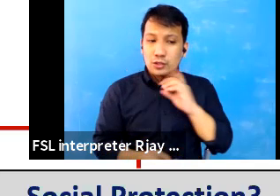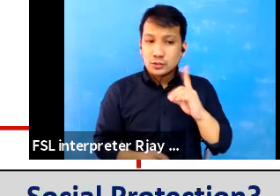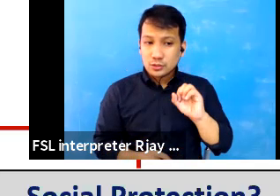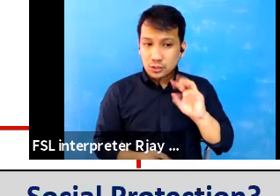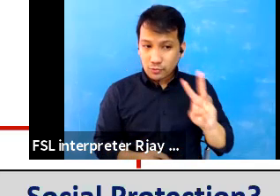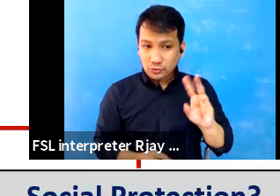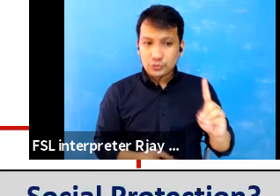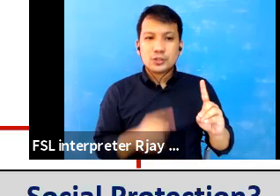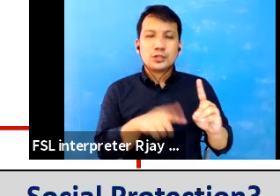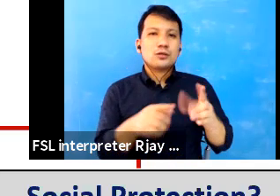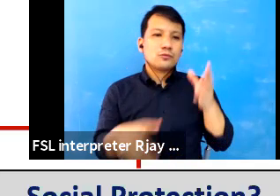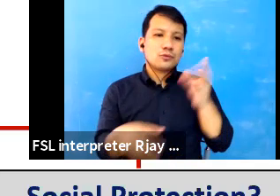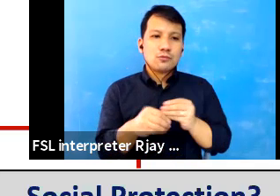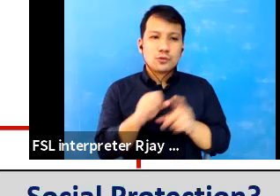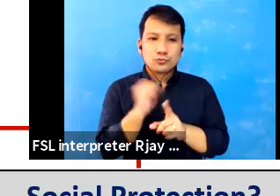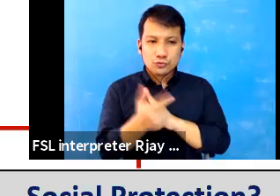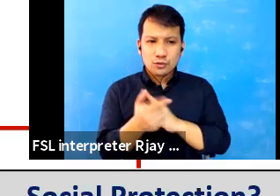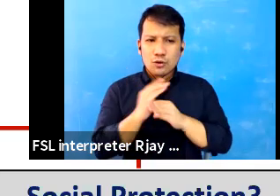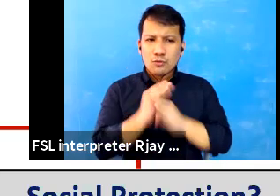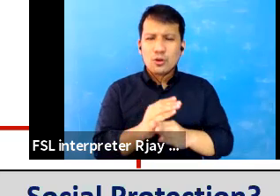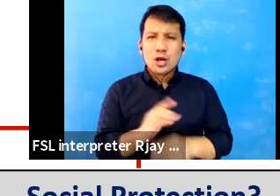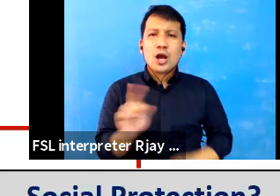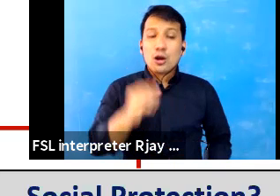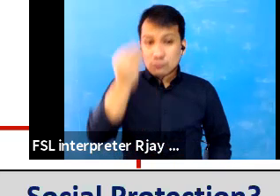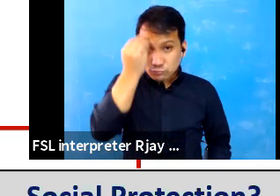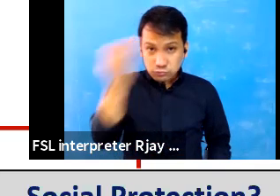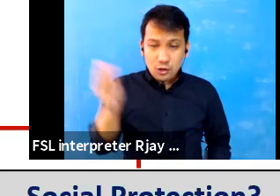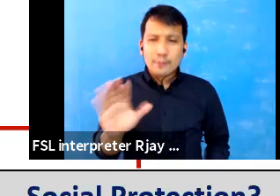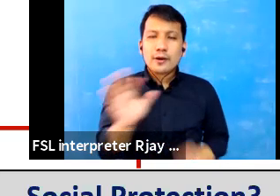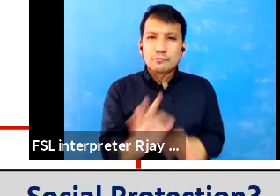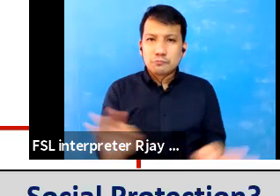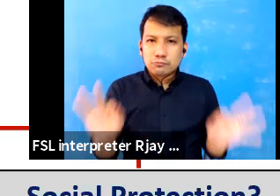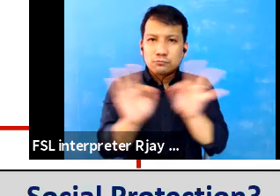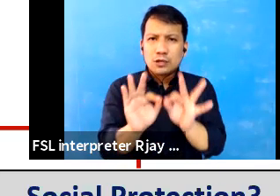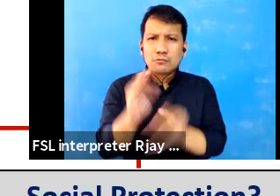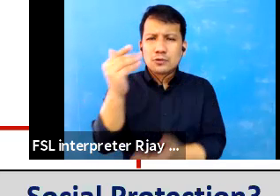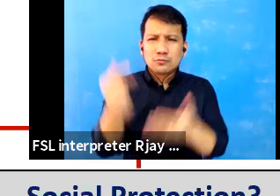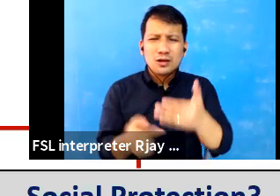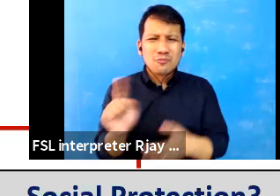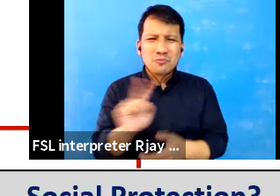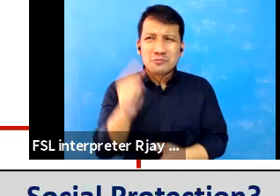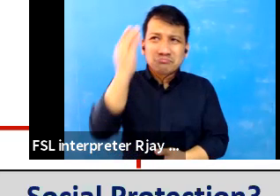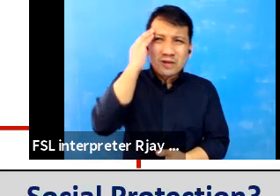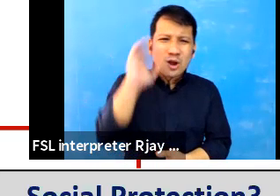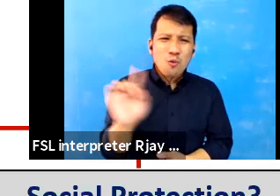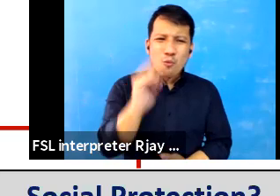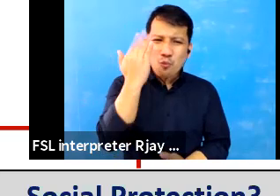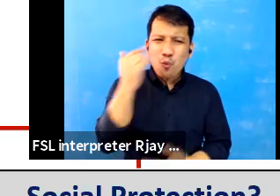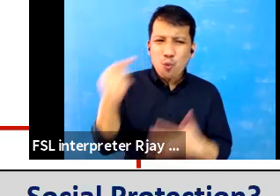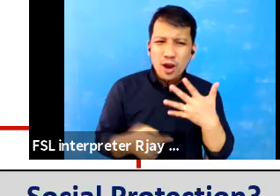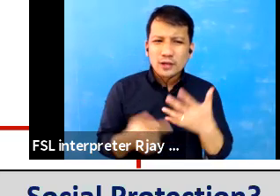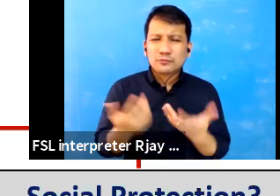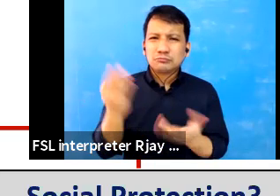they should be added to the social protection? What I am saying is it is important that we know the determinants. We know why do we have